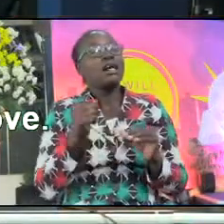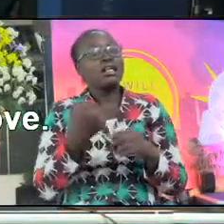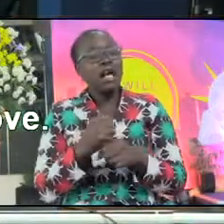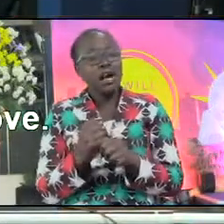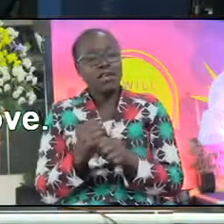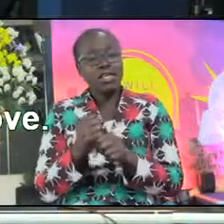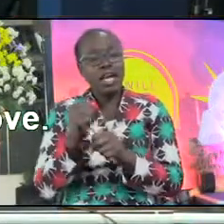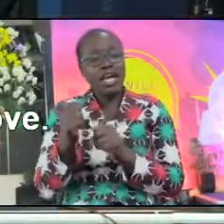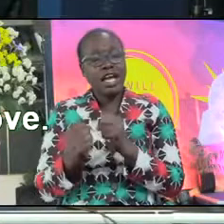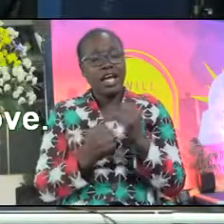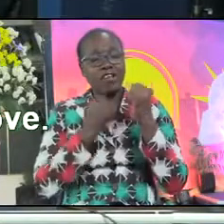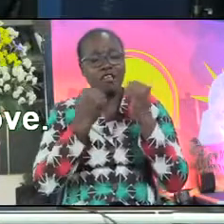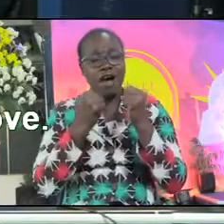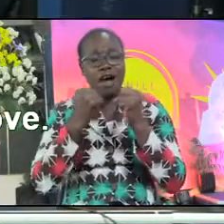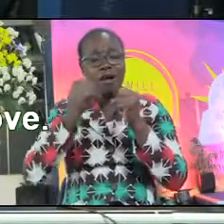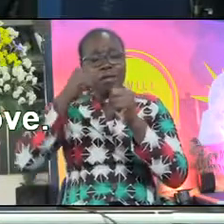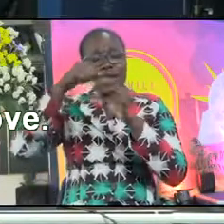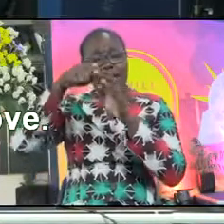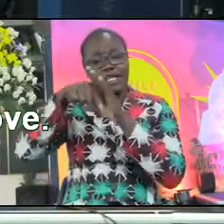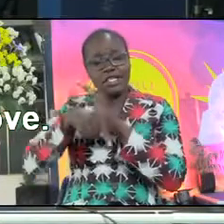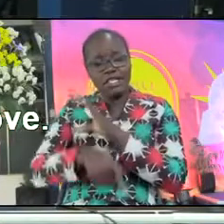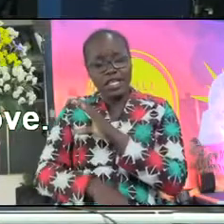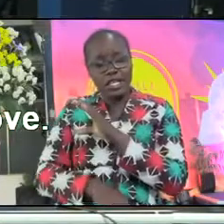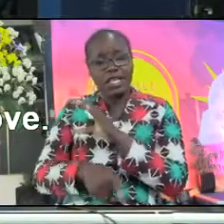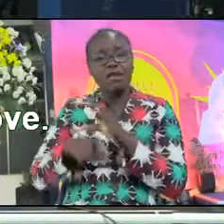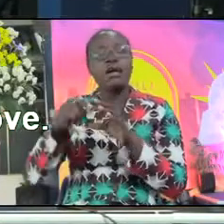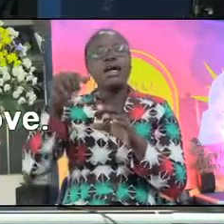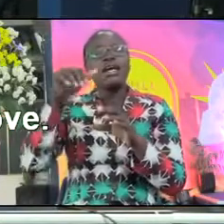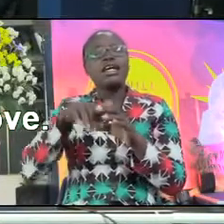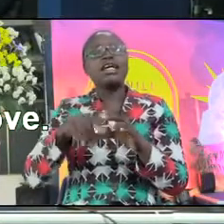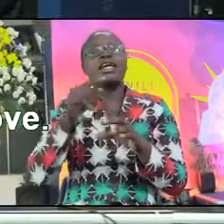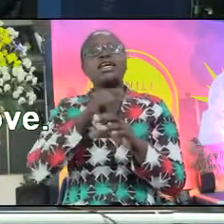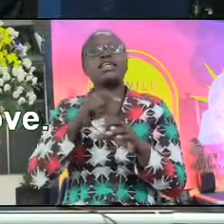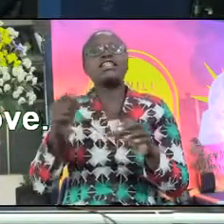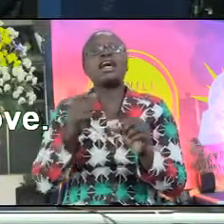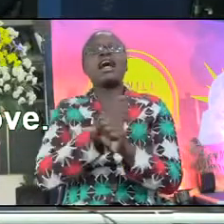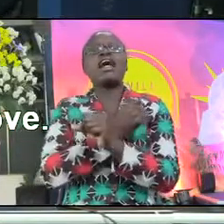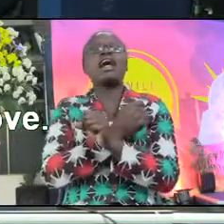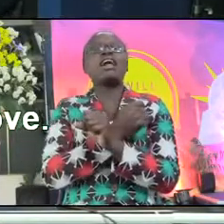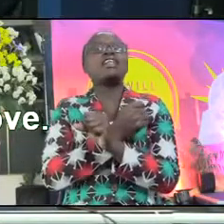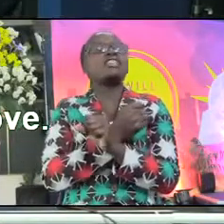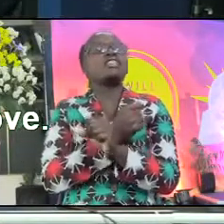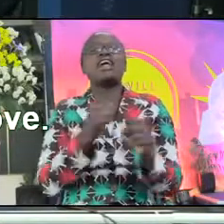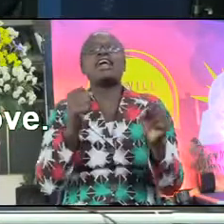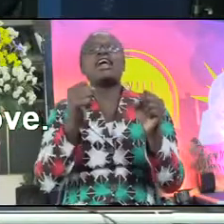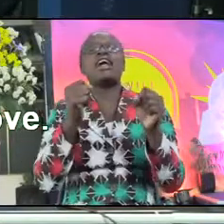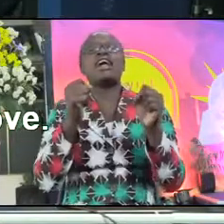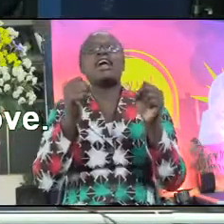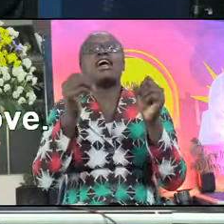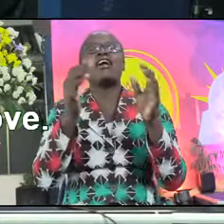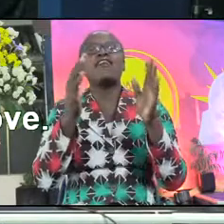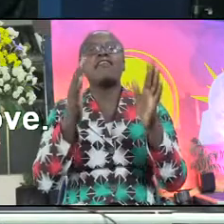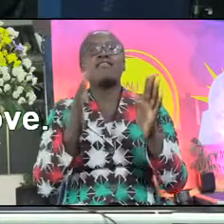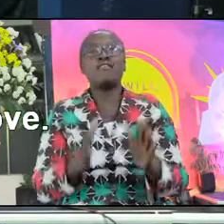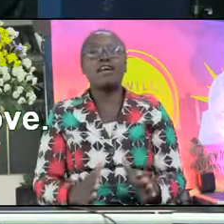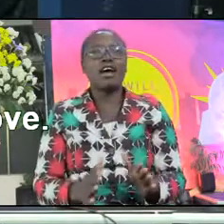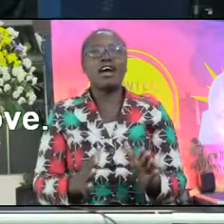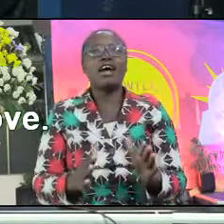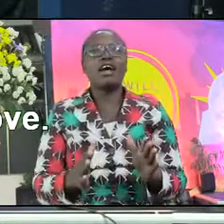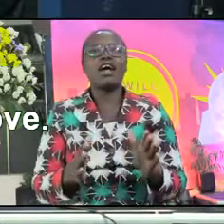move. Grounded firm and in the